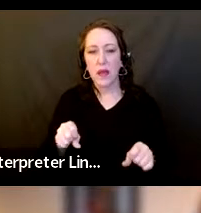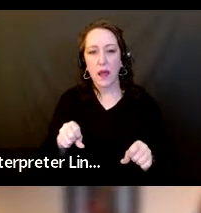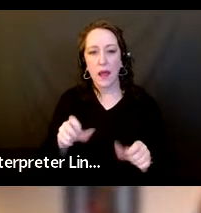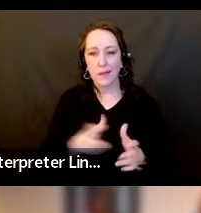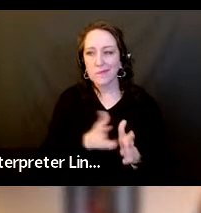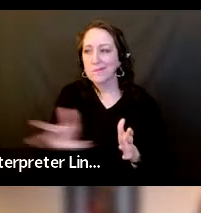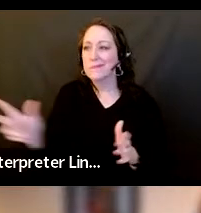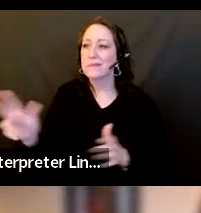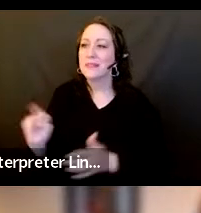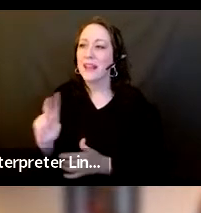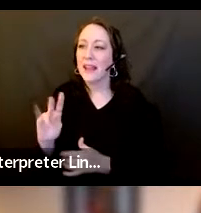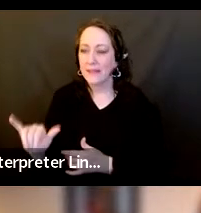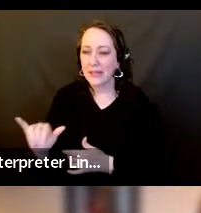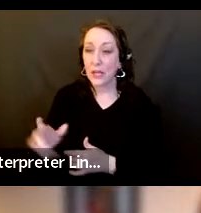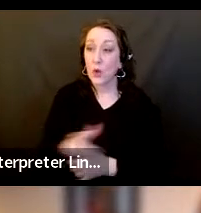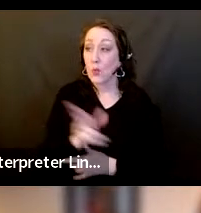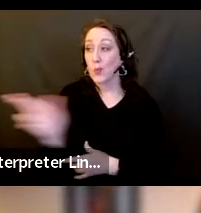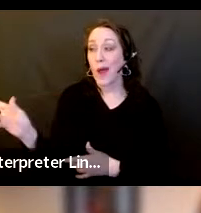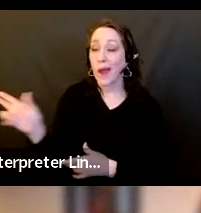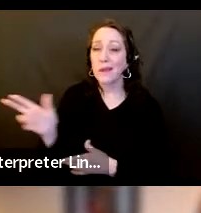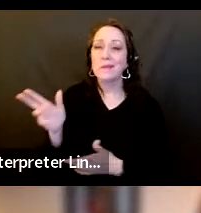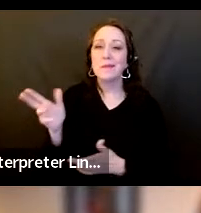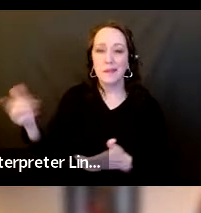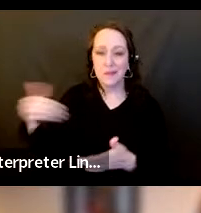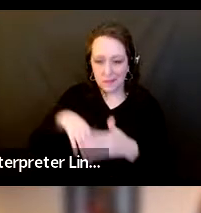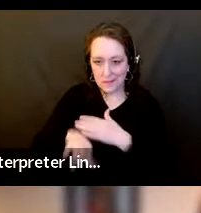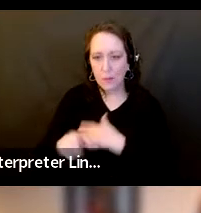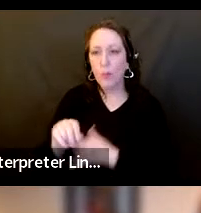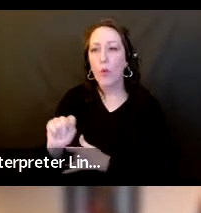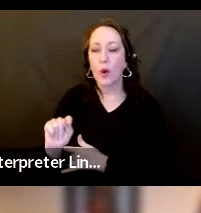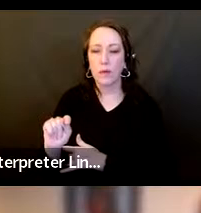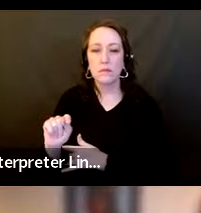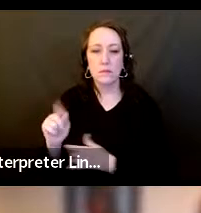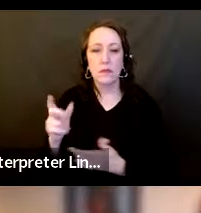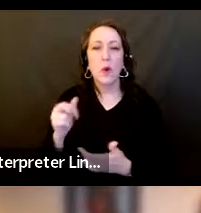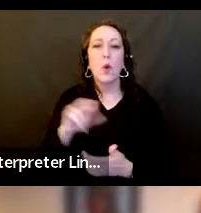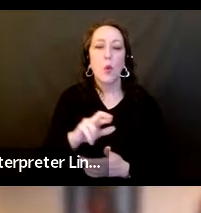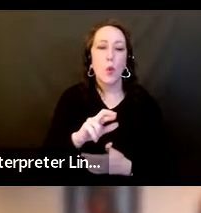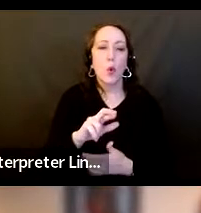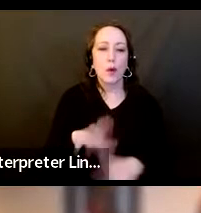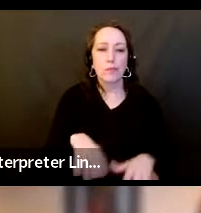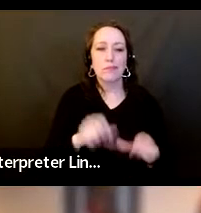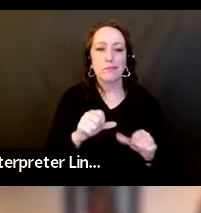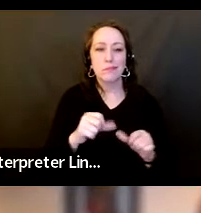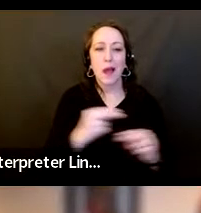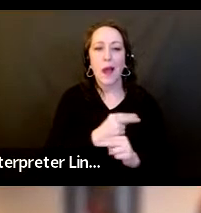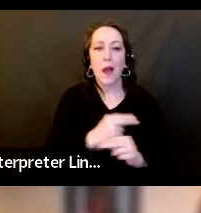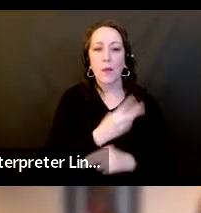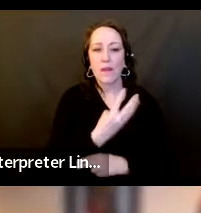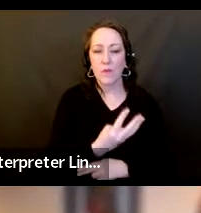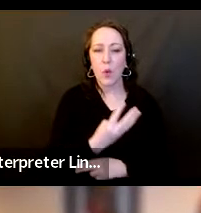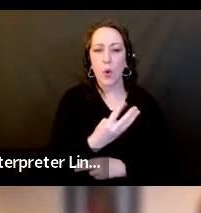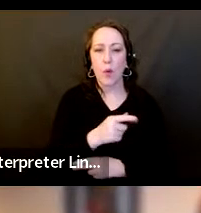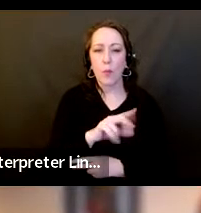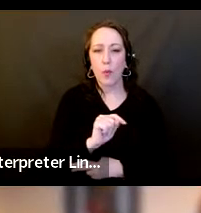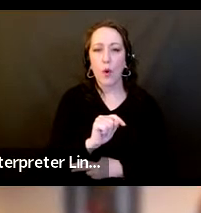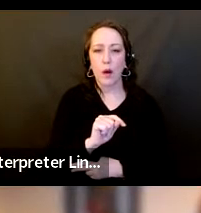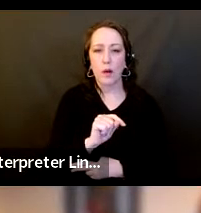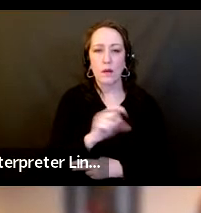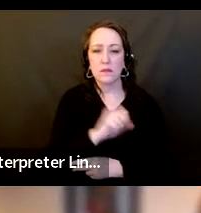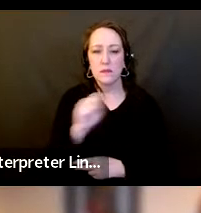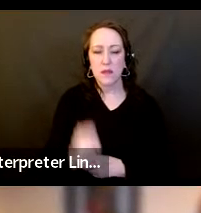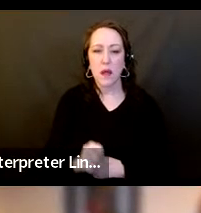on Navy, make a right, and then come into the port that way, or take Highway 4 out to the port of the Stockton